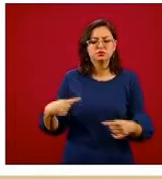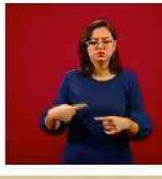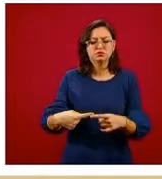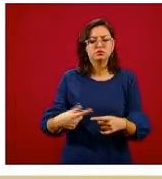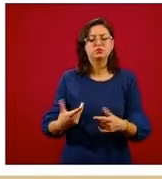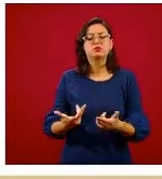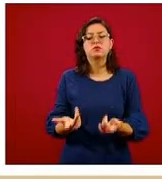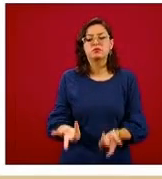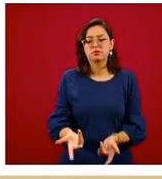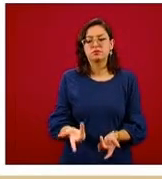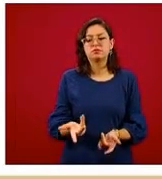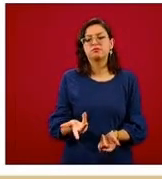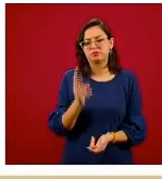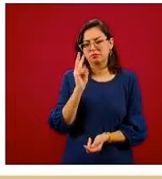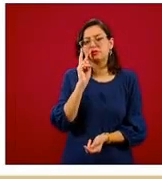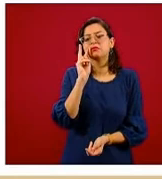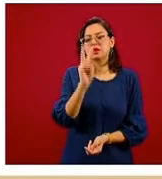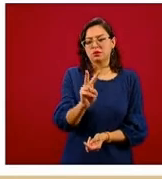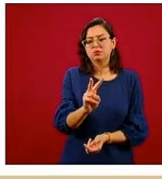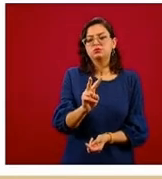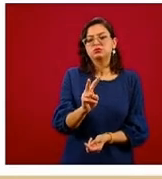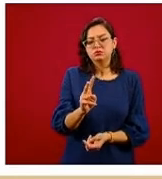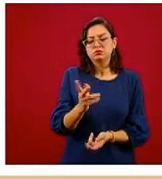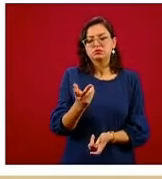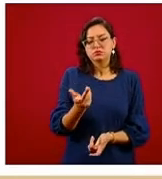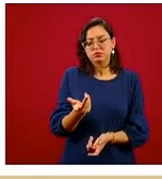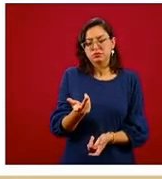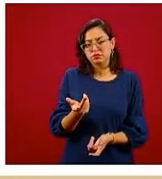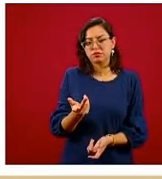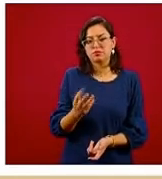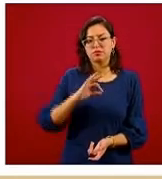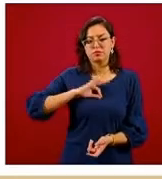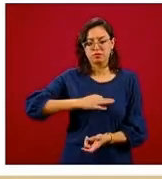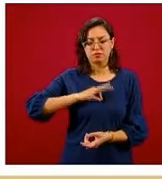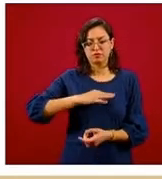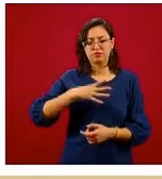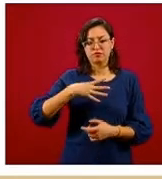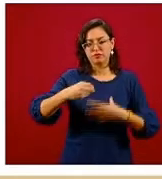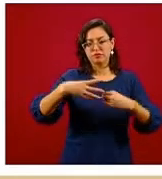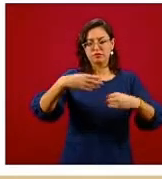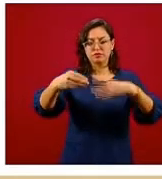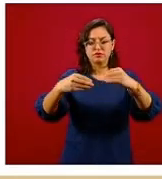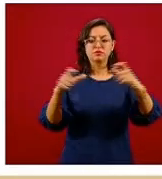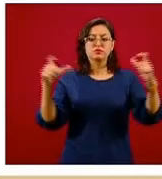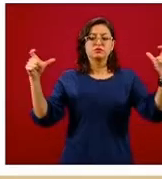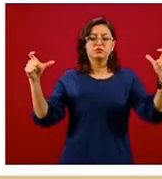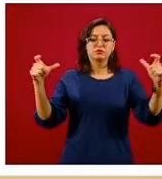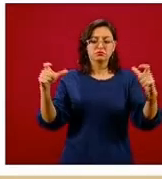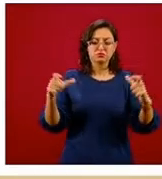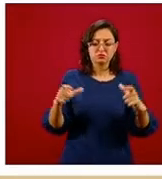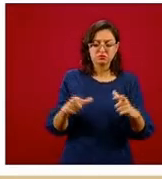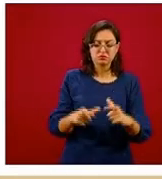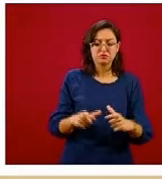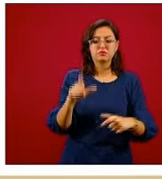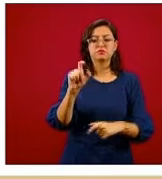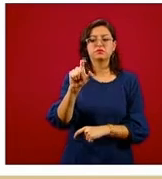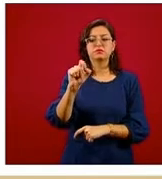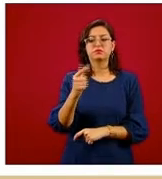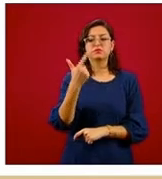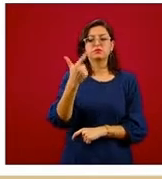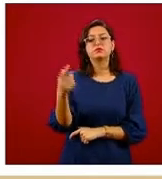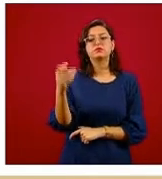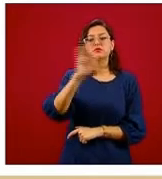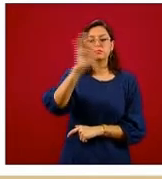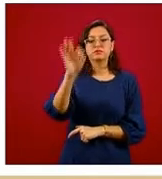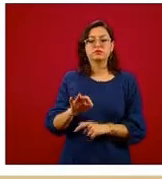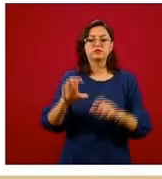stability shown in these last days, beyond of what we are still observing, how to contain the